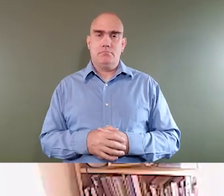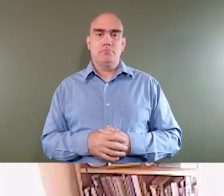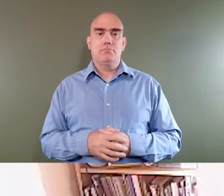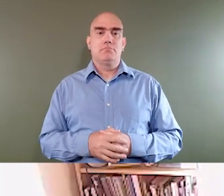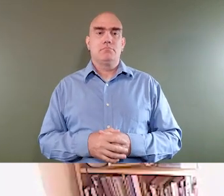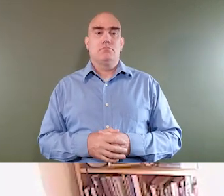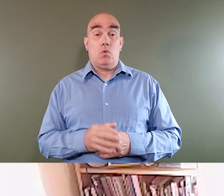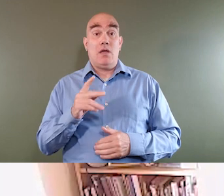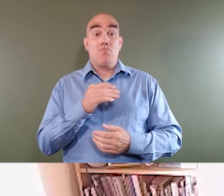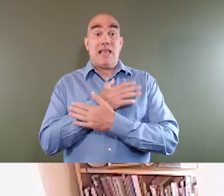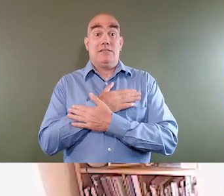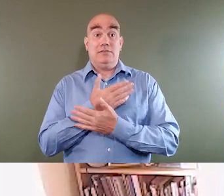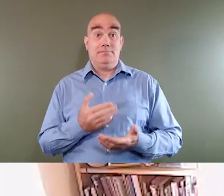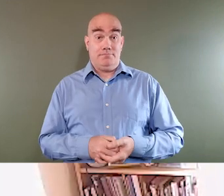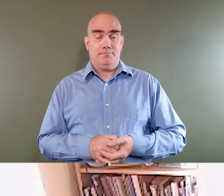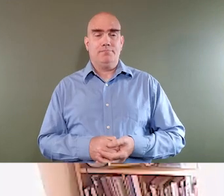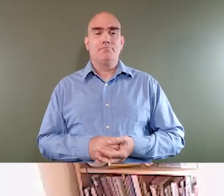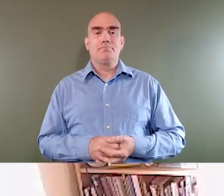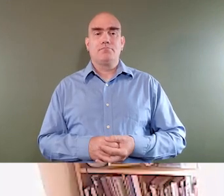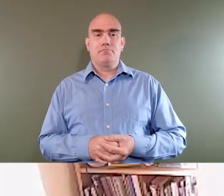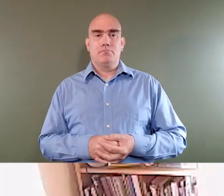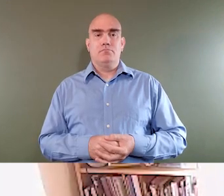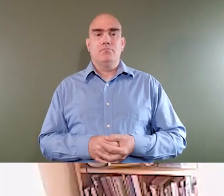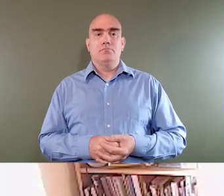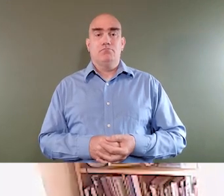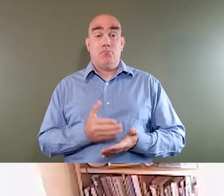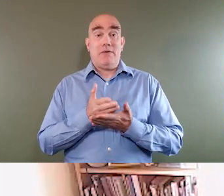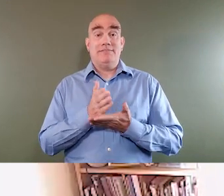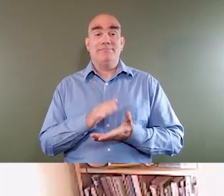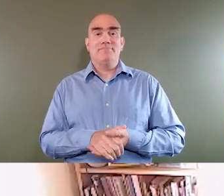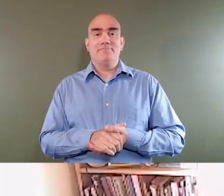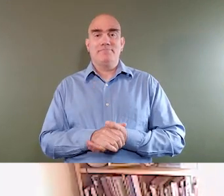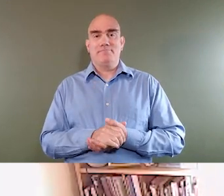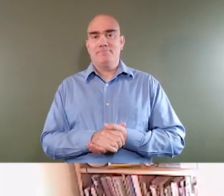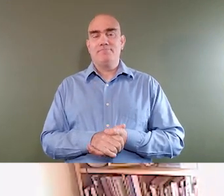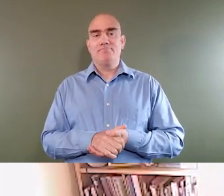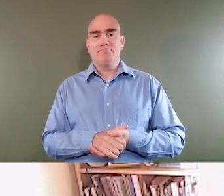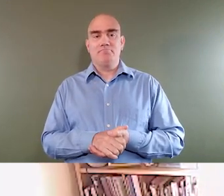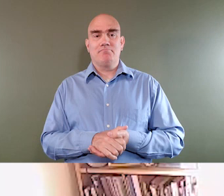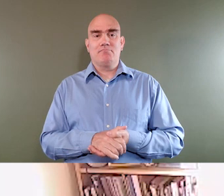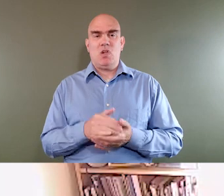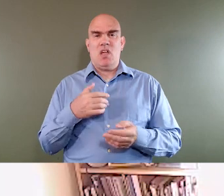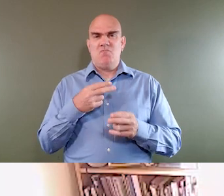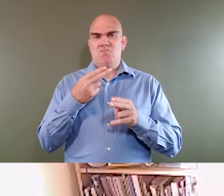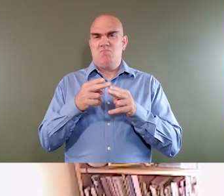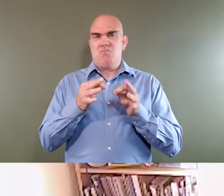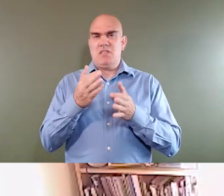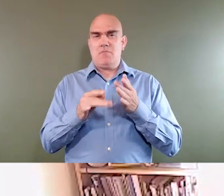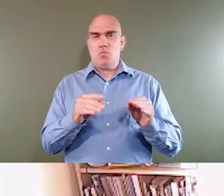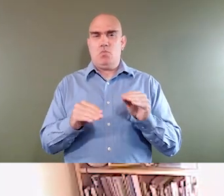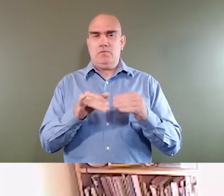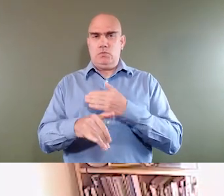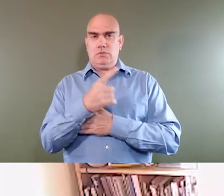Okay, and relax. All right. So I'm gonna briefly explain some of